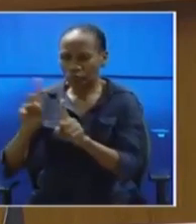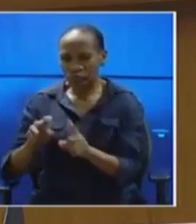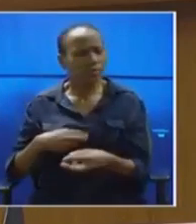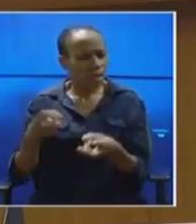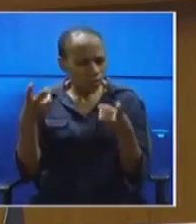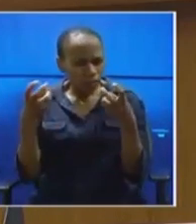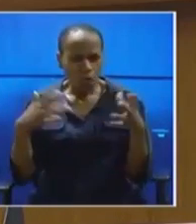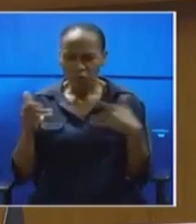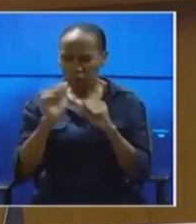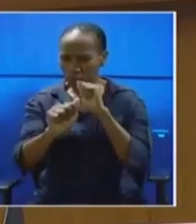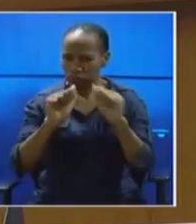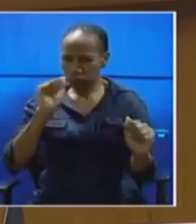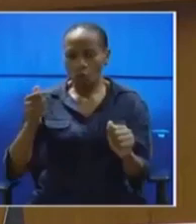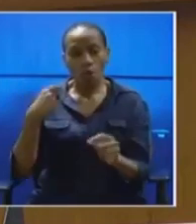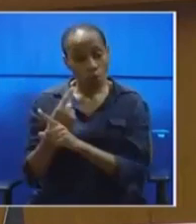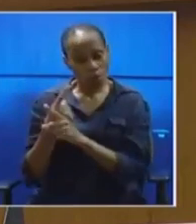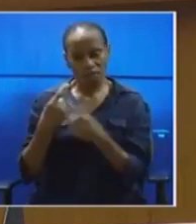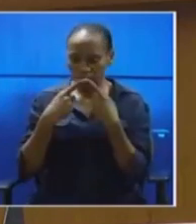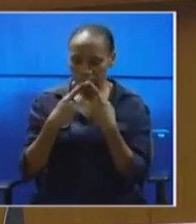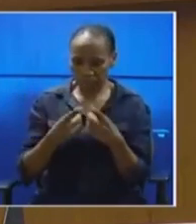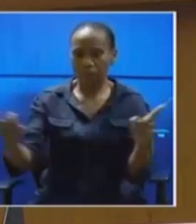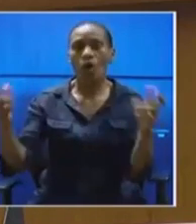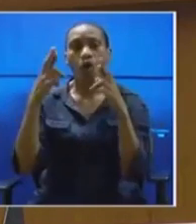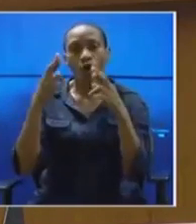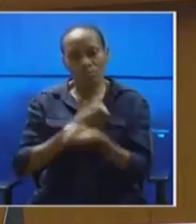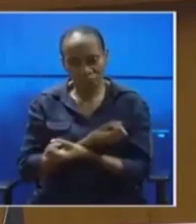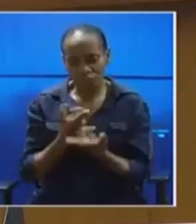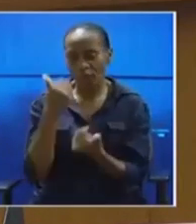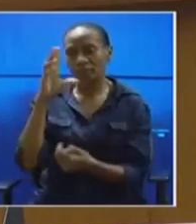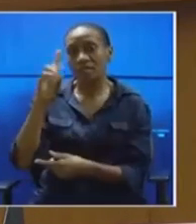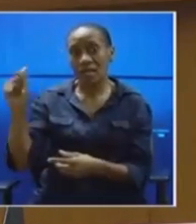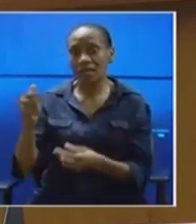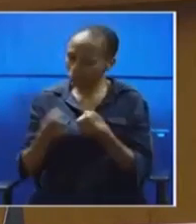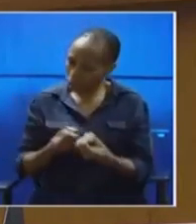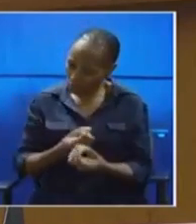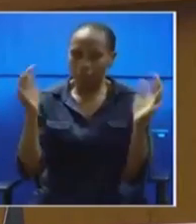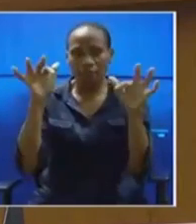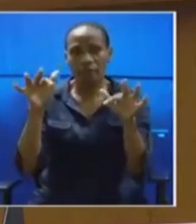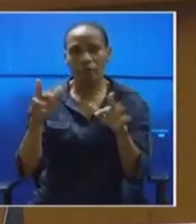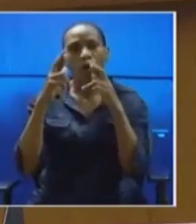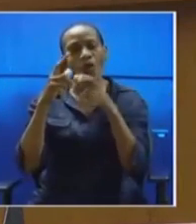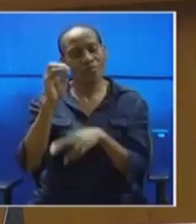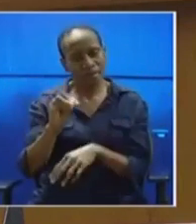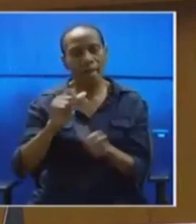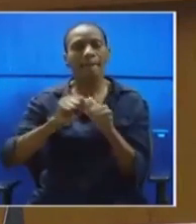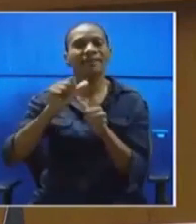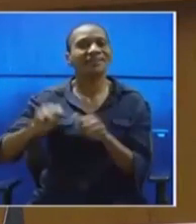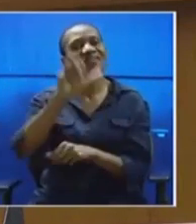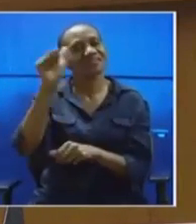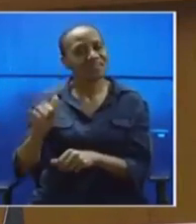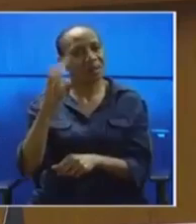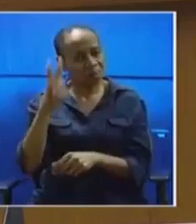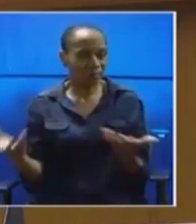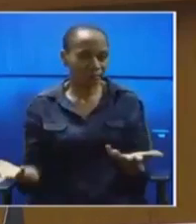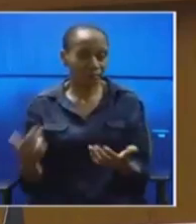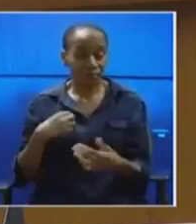and conveyed the DA's message of hope for a better South Africa. I told that under a DA